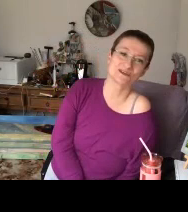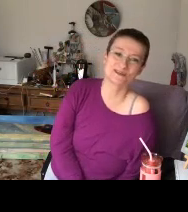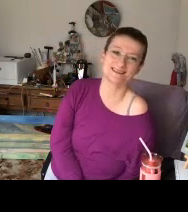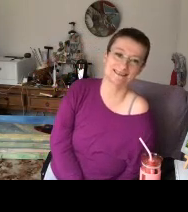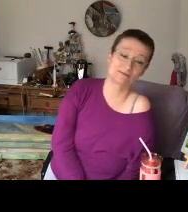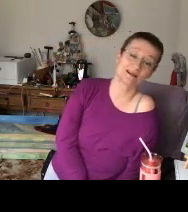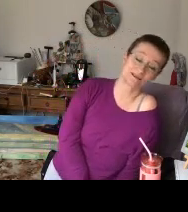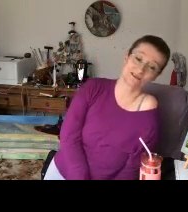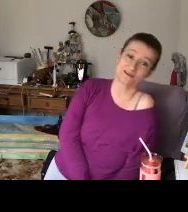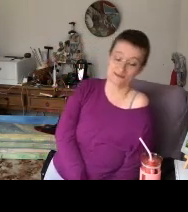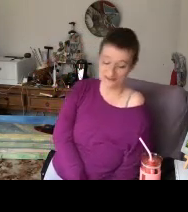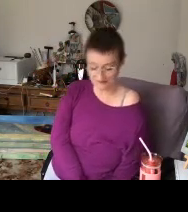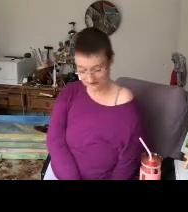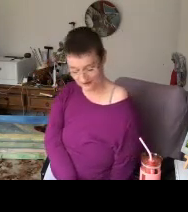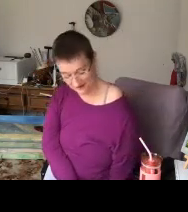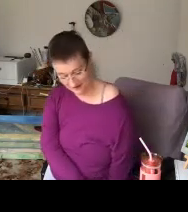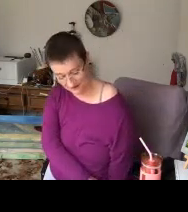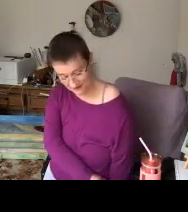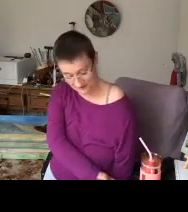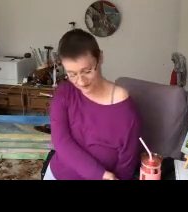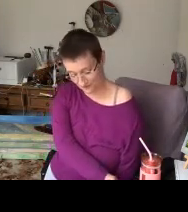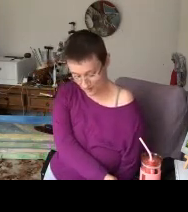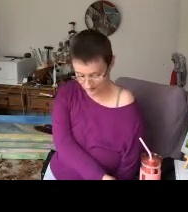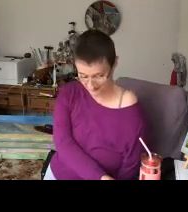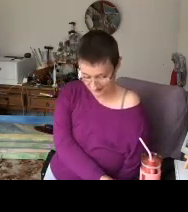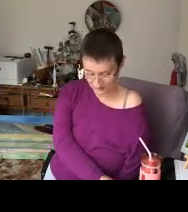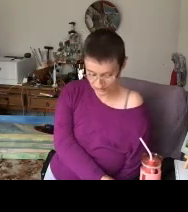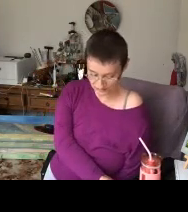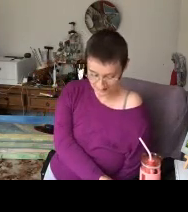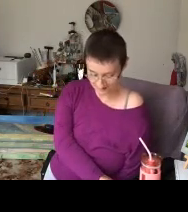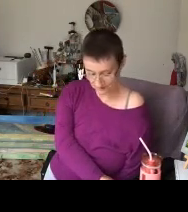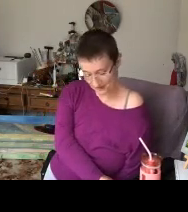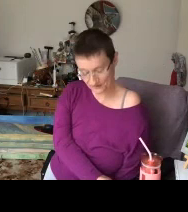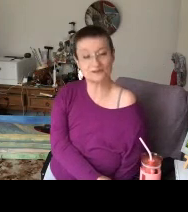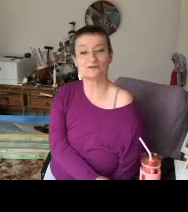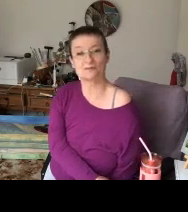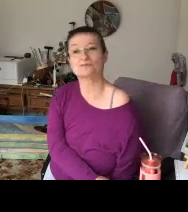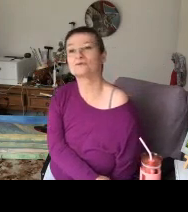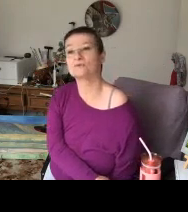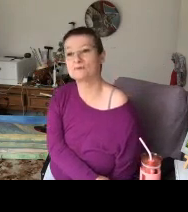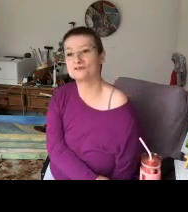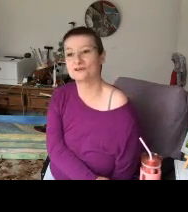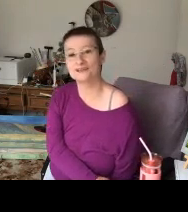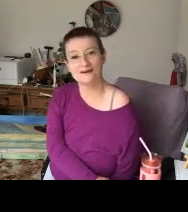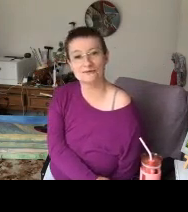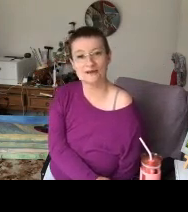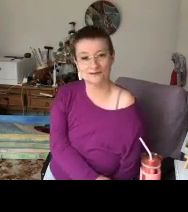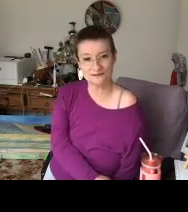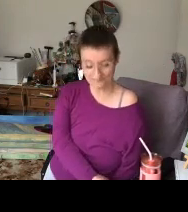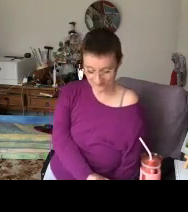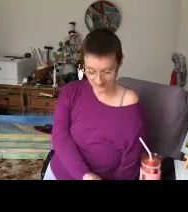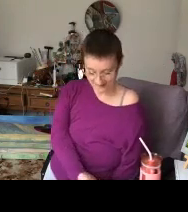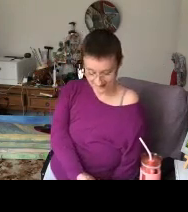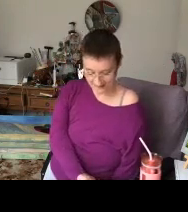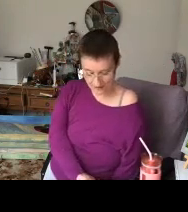Raabe-Webber journey. In fact, it started out as a Tanya Raabe journey and became Tanya Raabe-Webber journey halfway